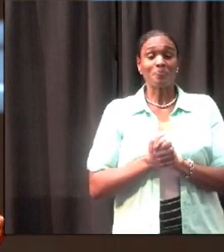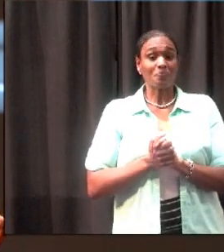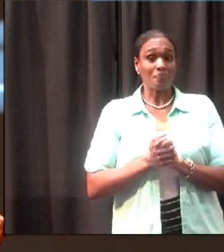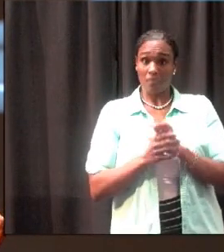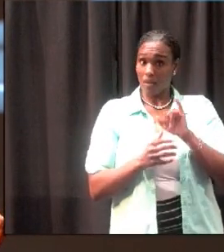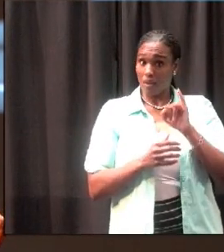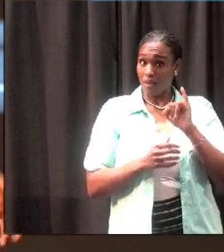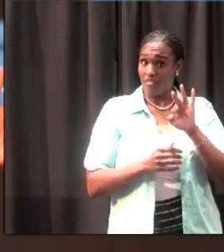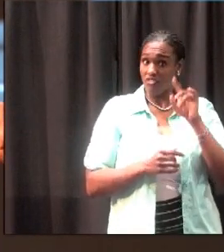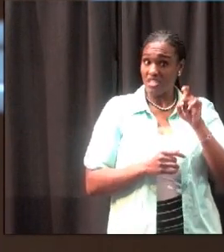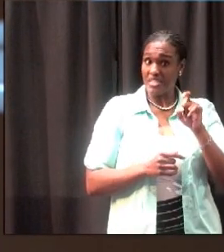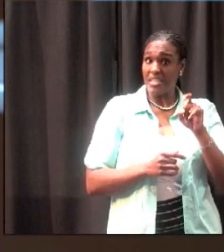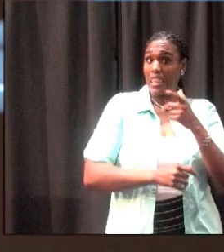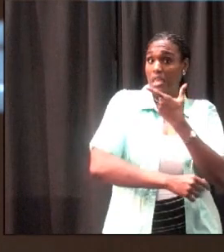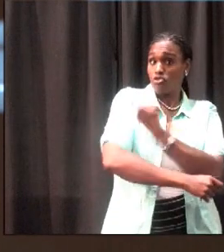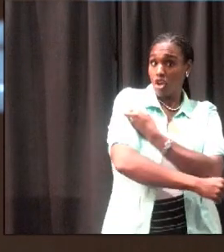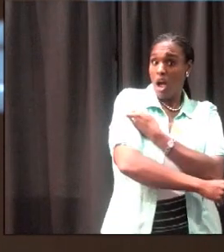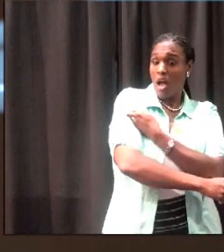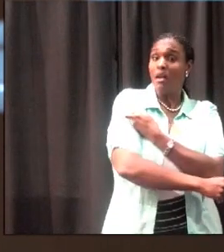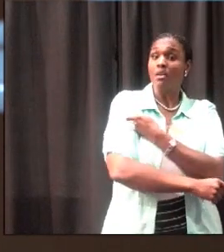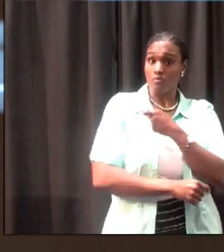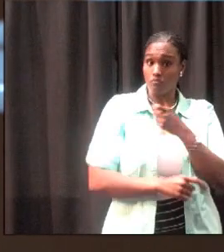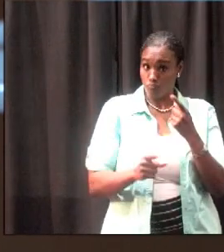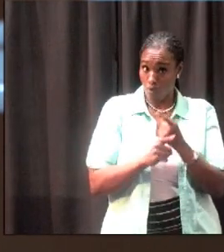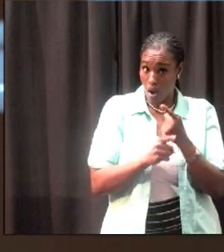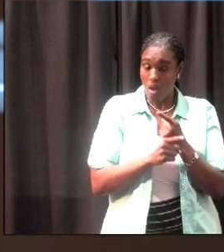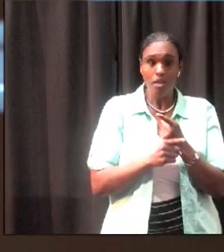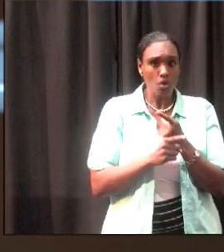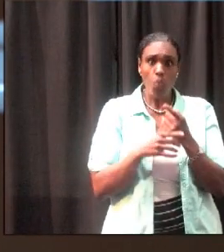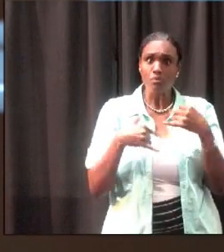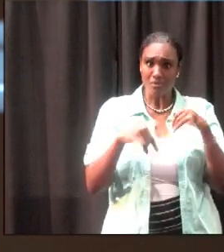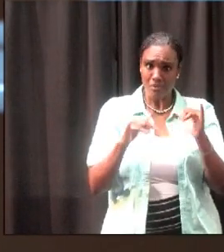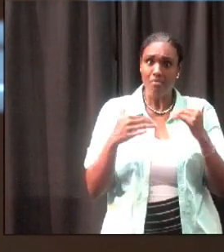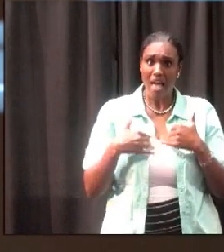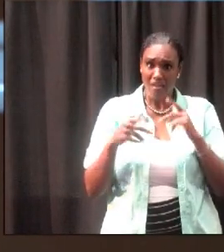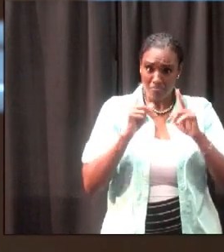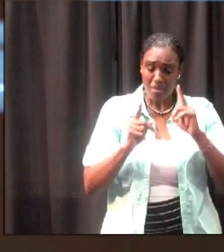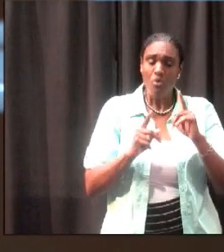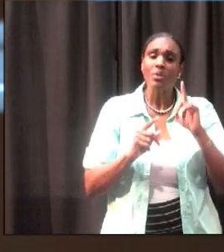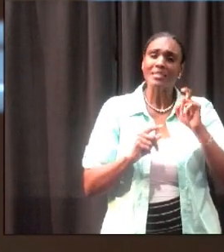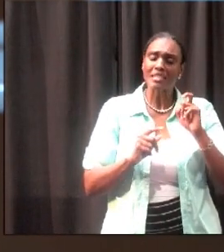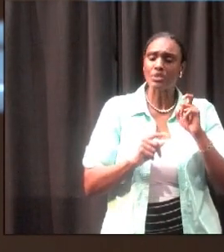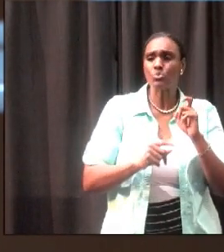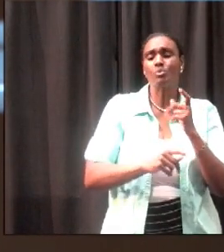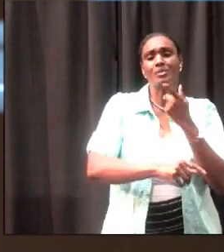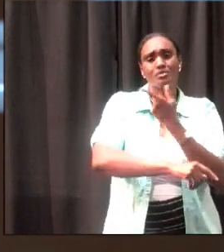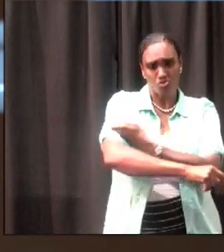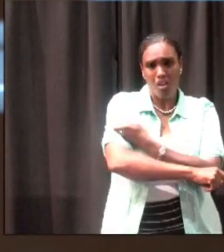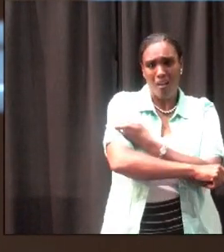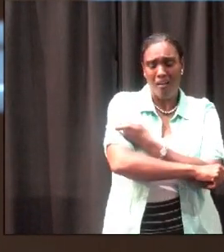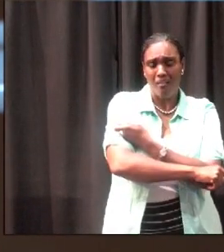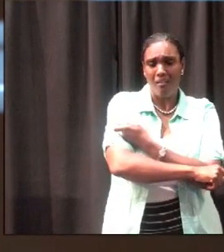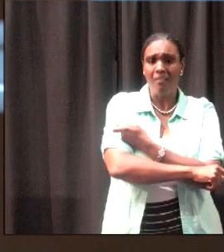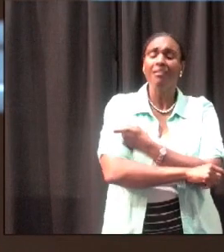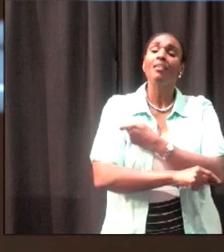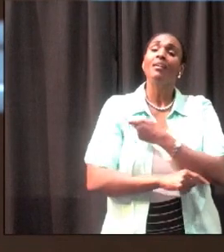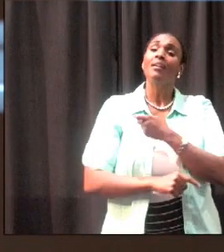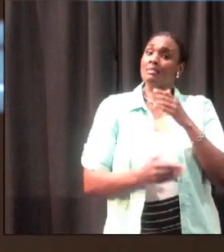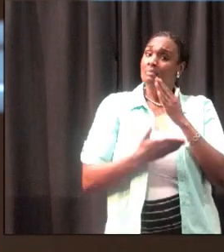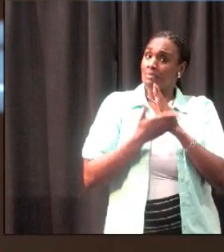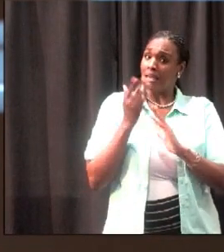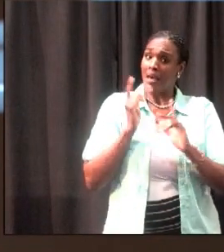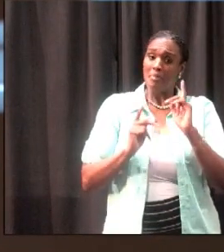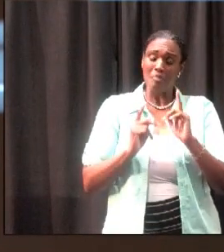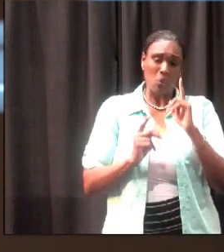shot, I know they say, well, everybody who got it now have already gotten it. No, we still need more people to get the shot. There are some who don't believe